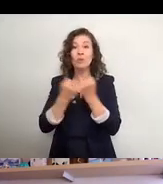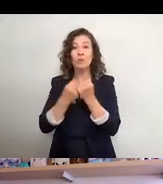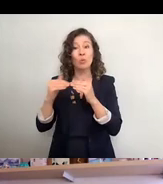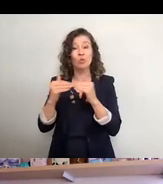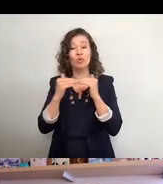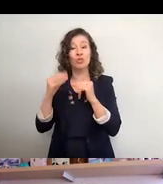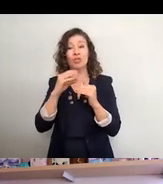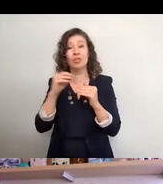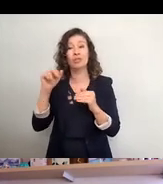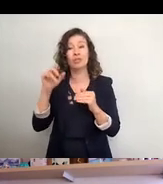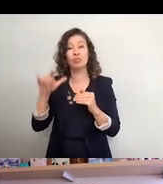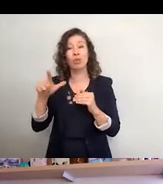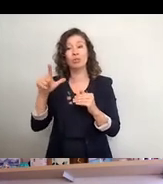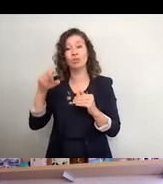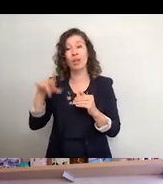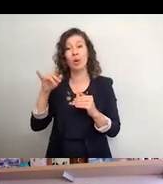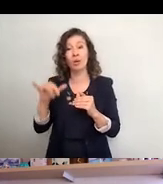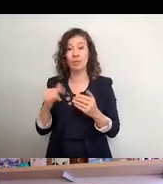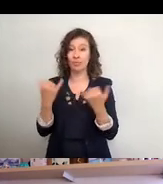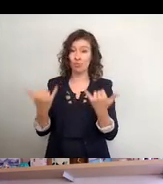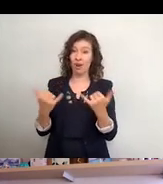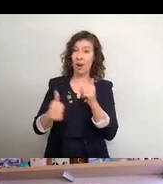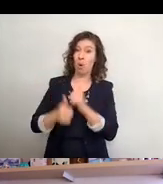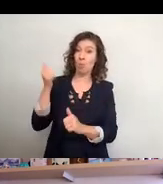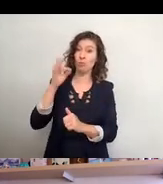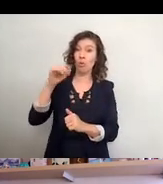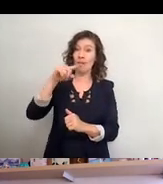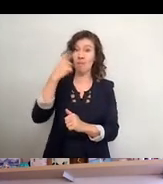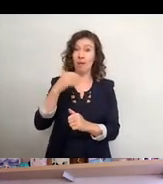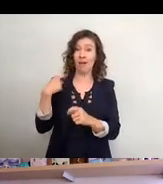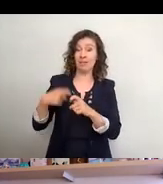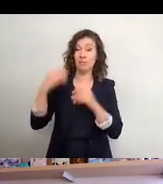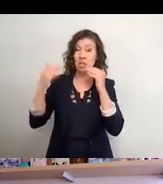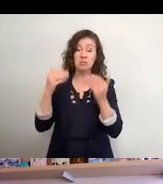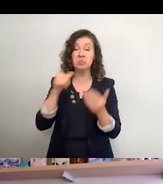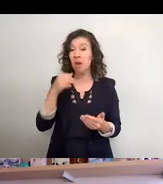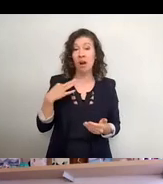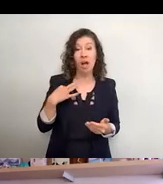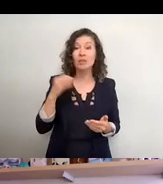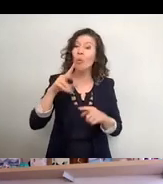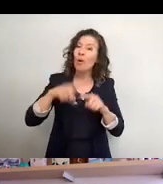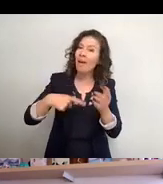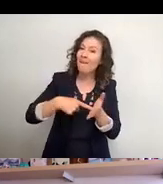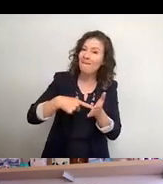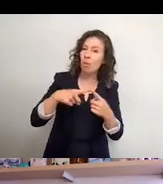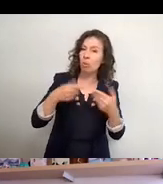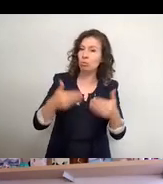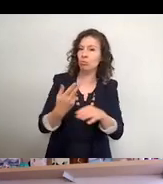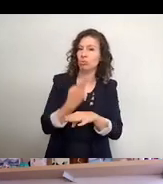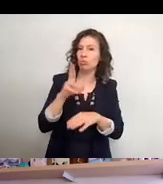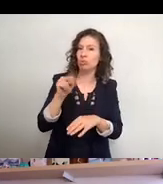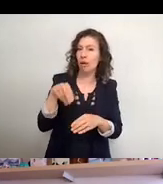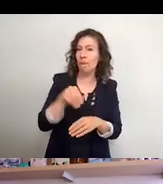Currently, the majority of Black and Hispanic adults are ineligible or cannot afford to take unpaid leave, right?